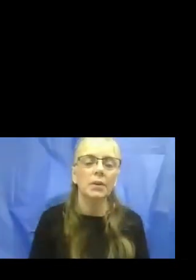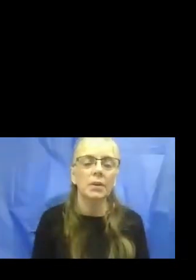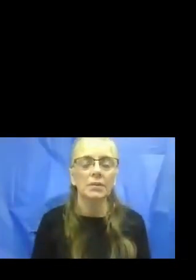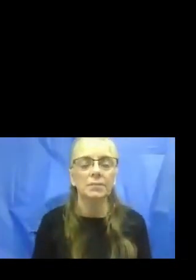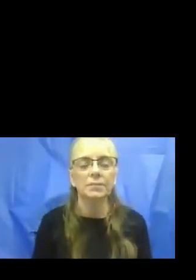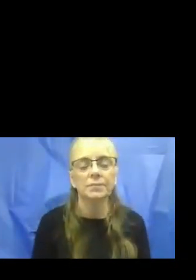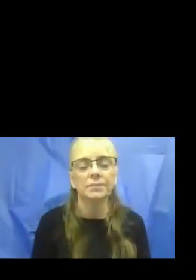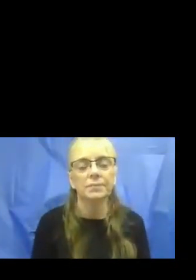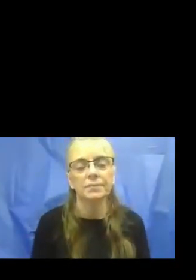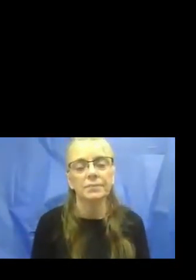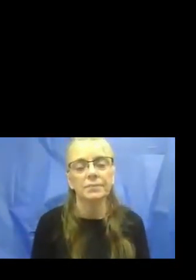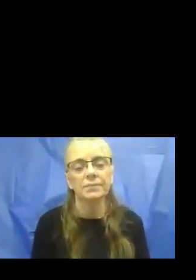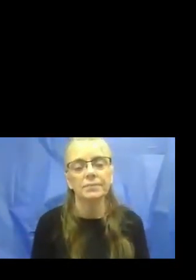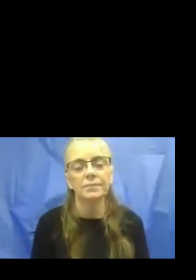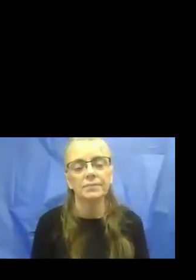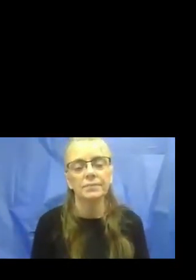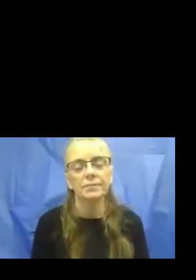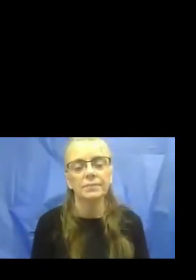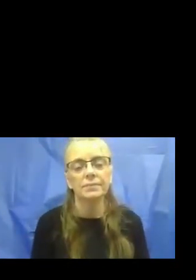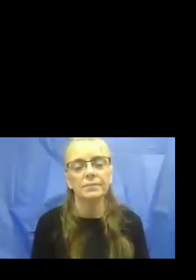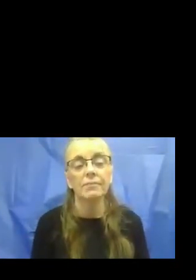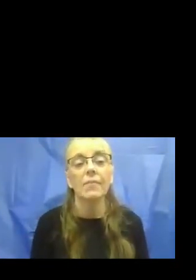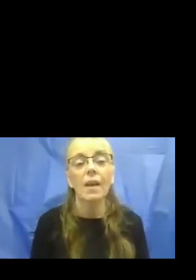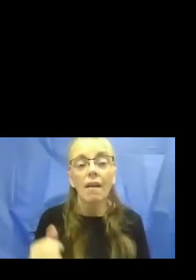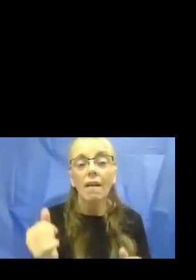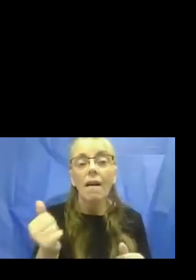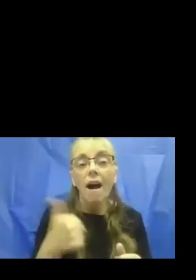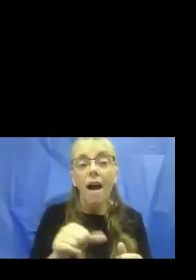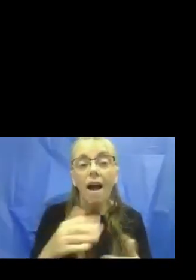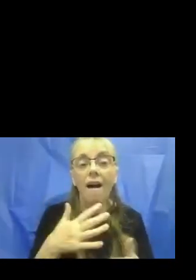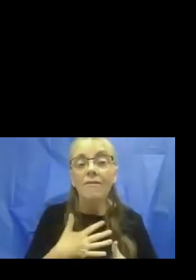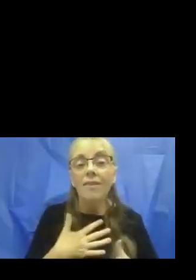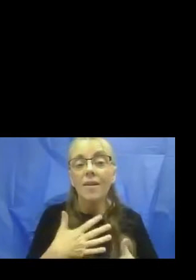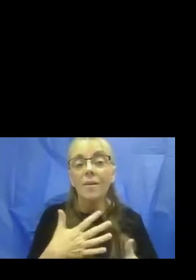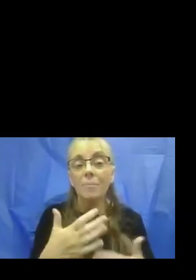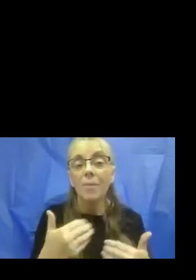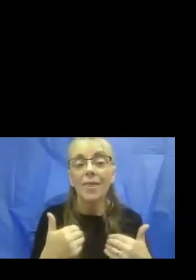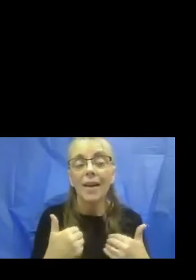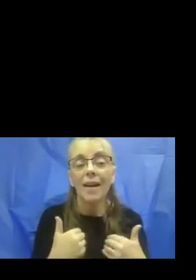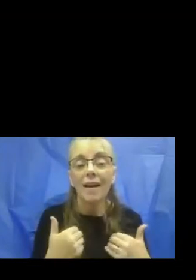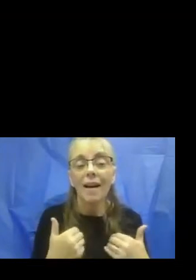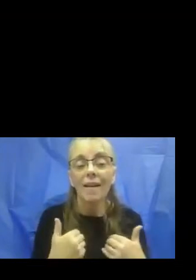Every breath I take is something new,